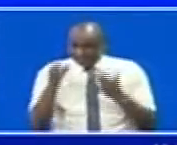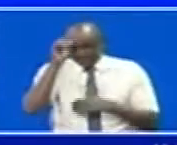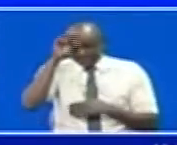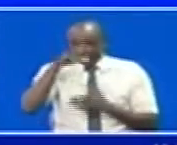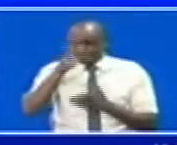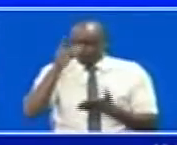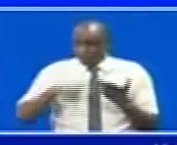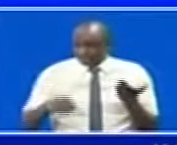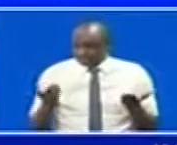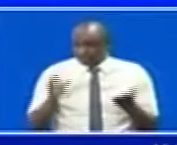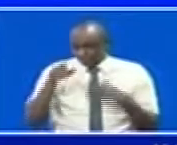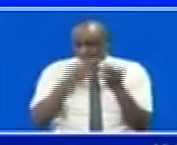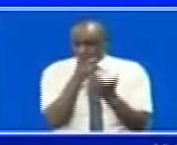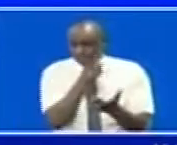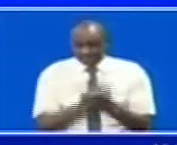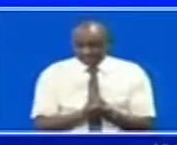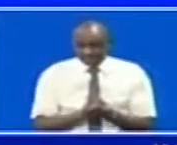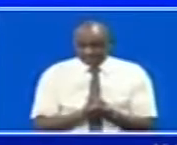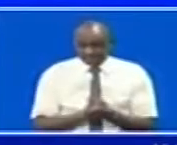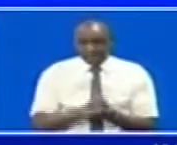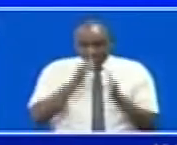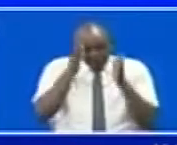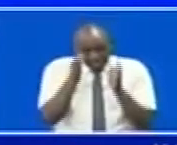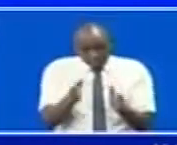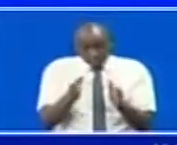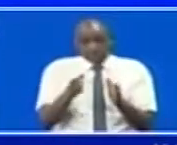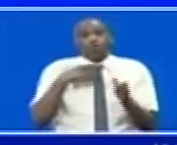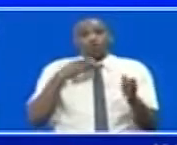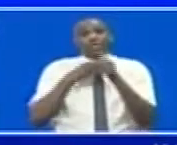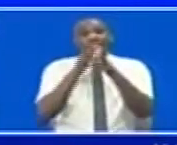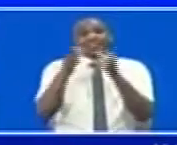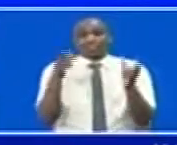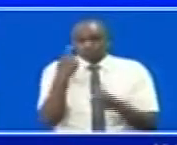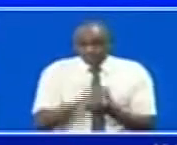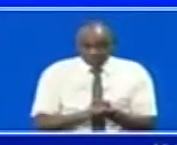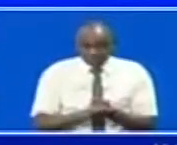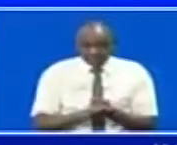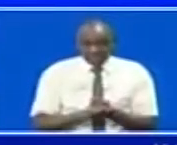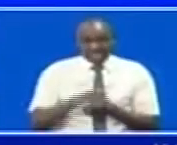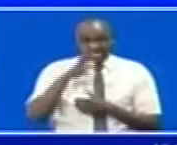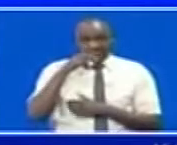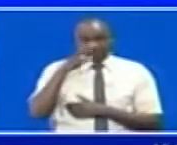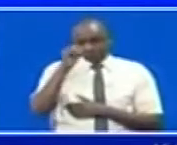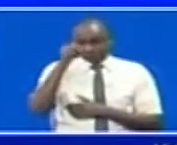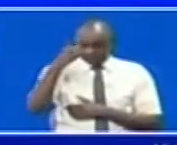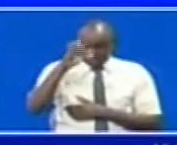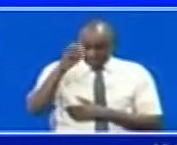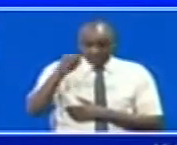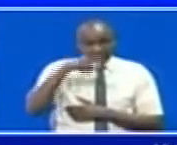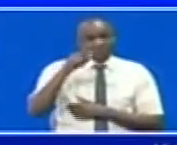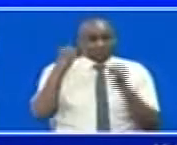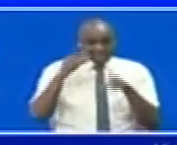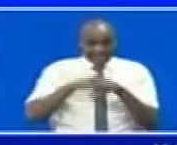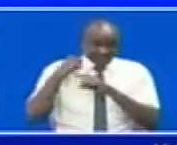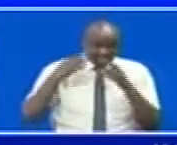surprising about this proposal, though, is the person leading the charge. Reverend Musimi has been around for decades.